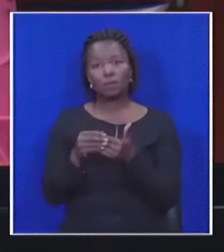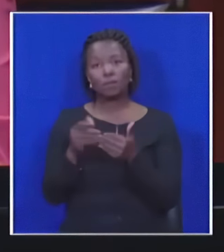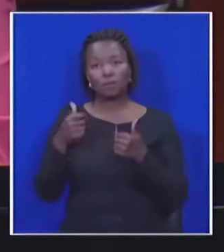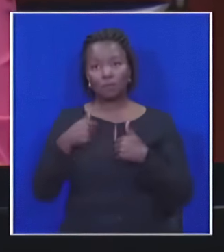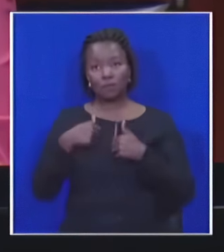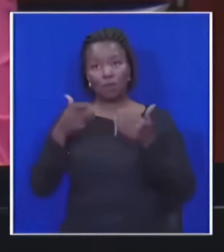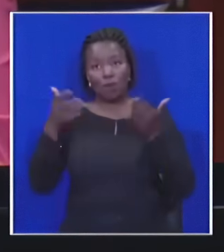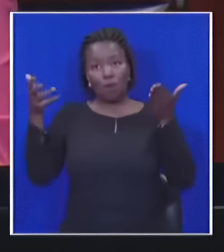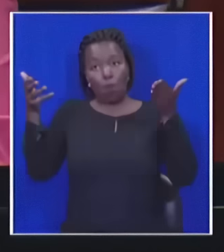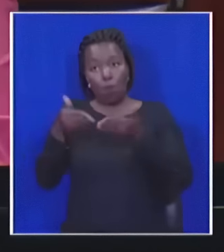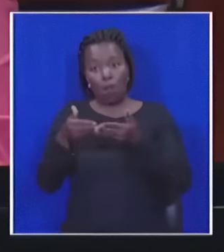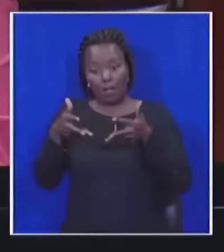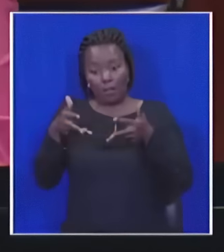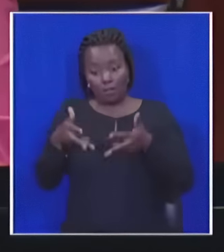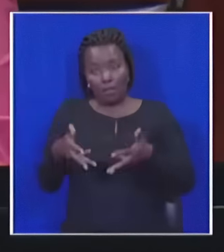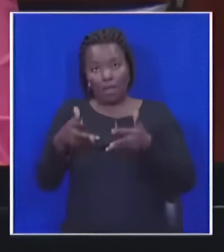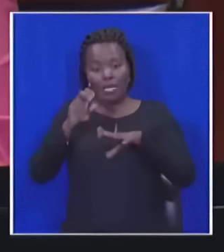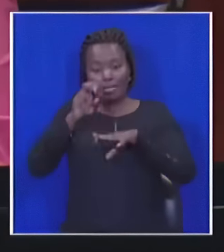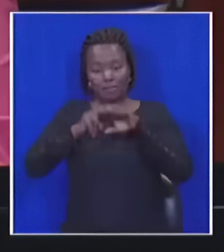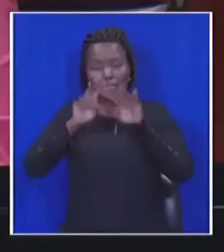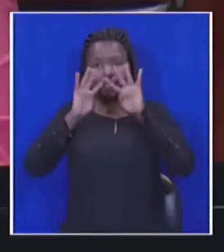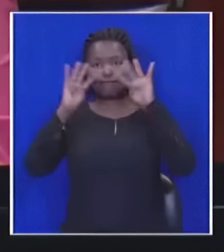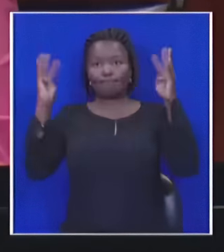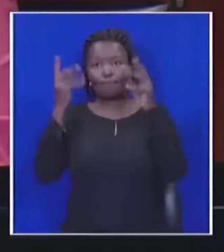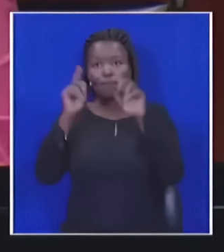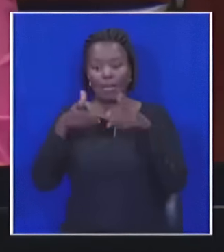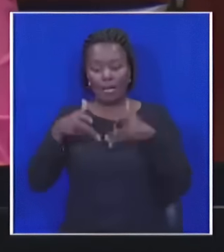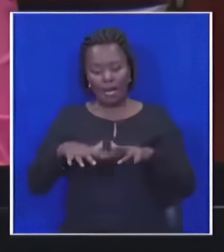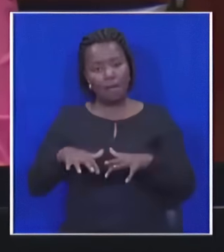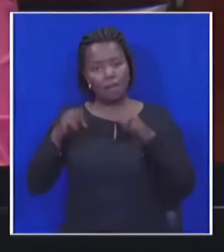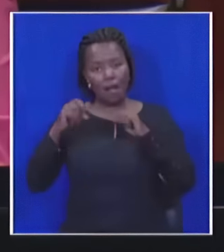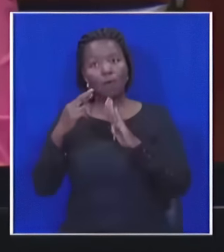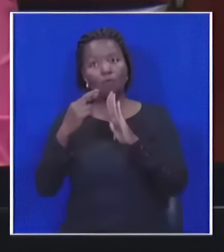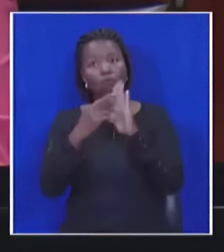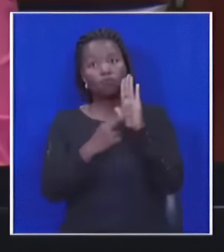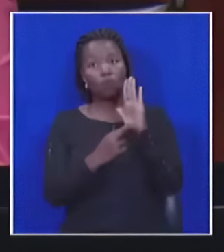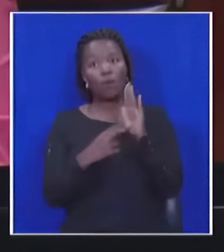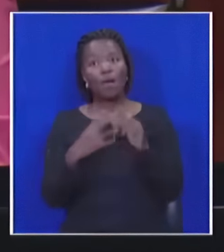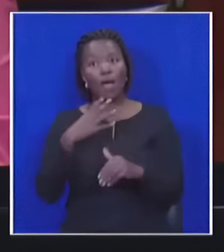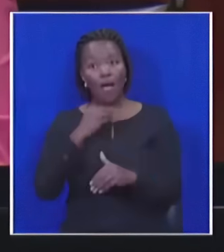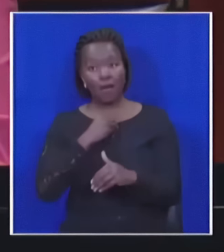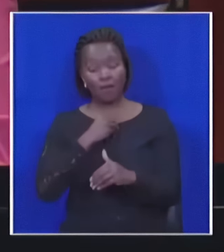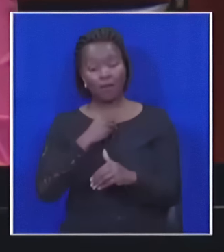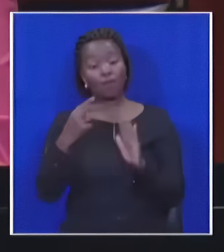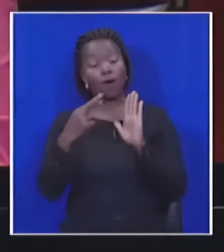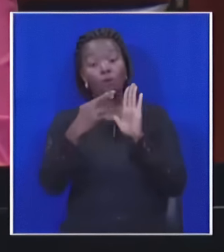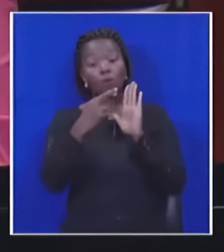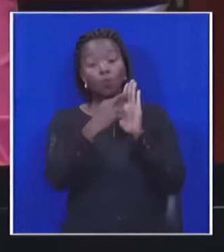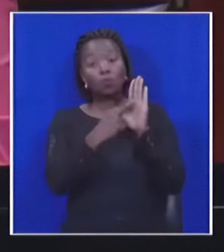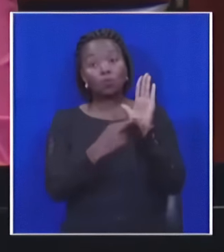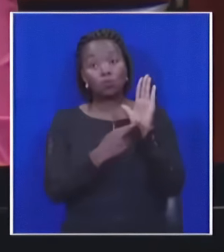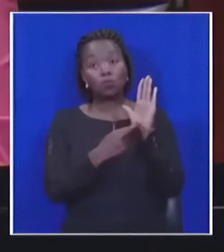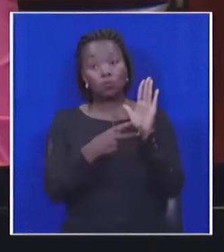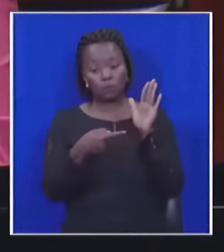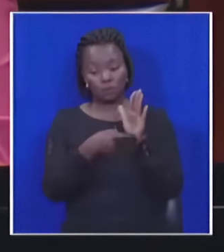this house. But this house has got its own rules, and some of the rules of